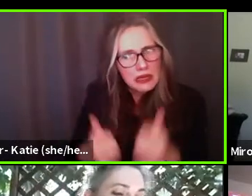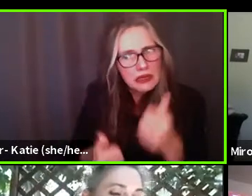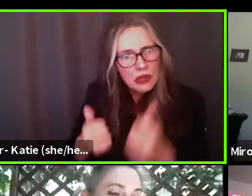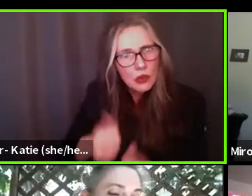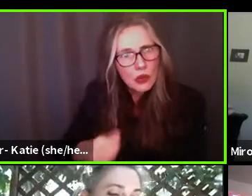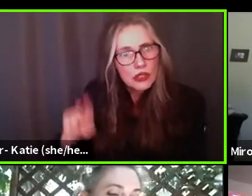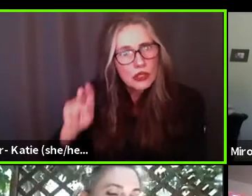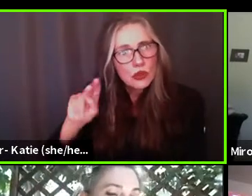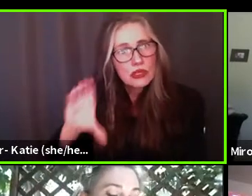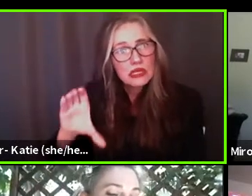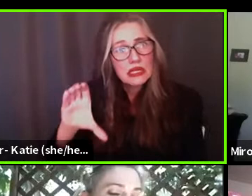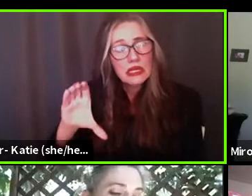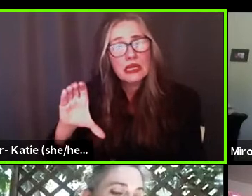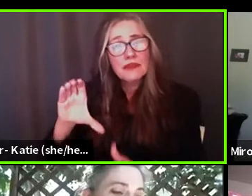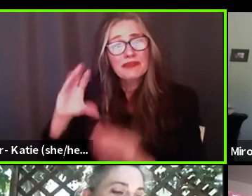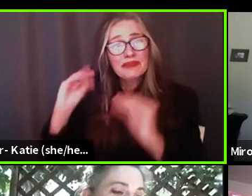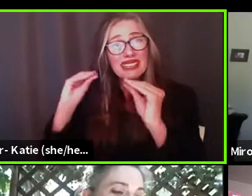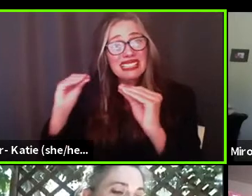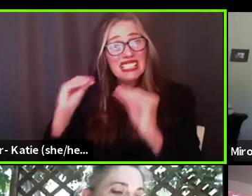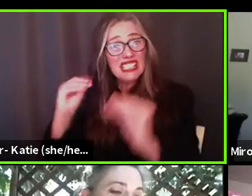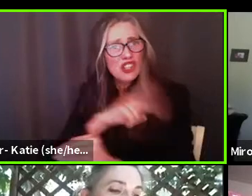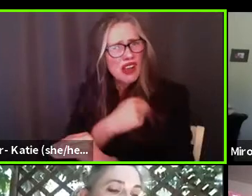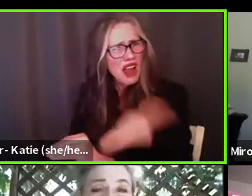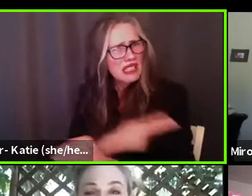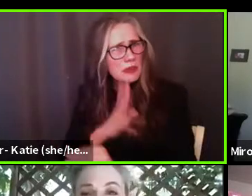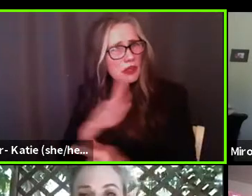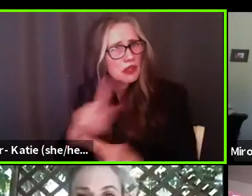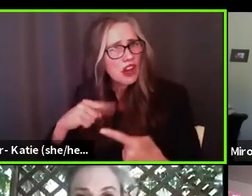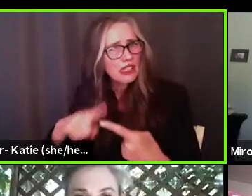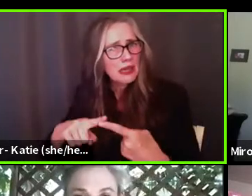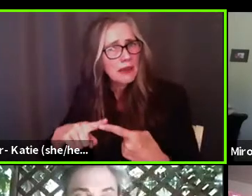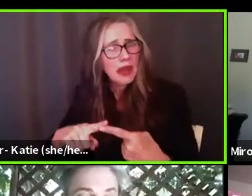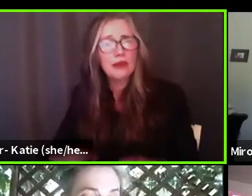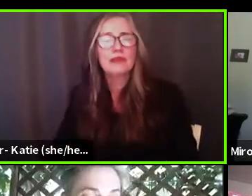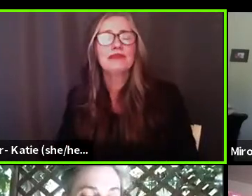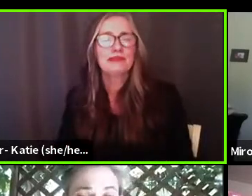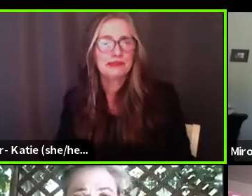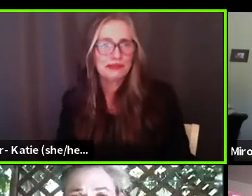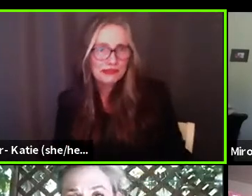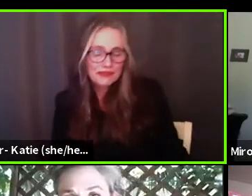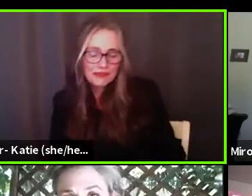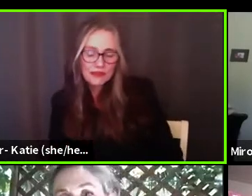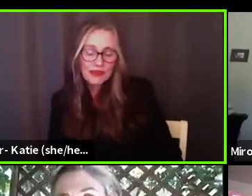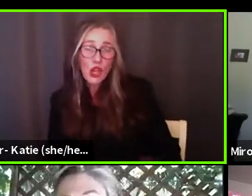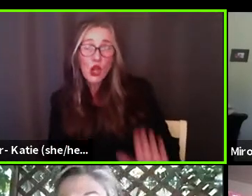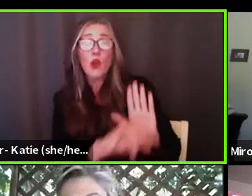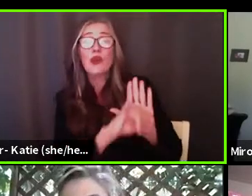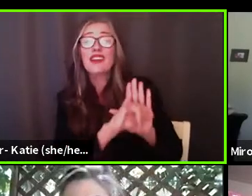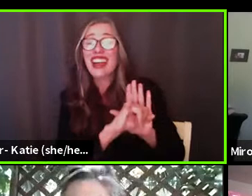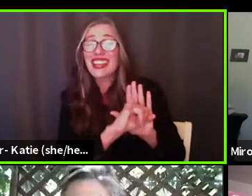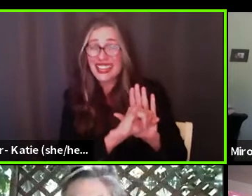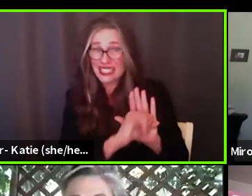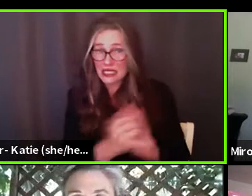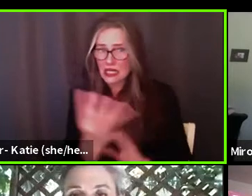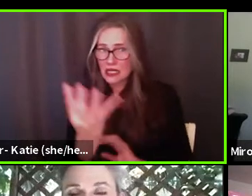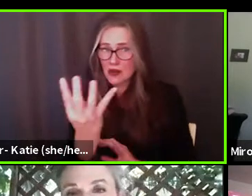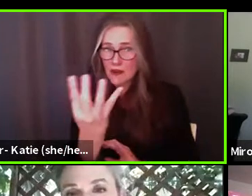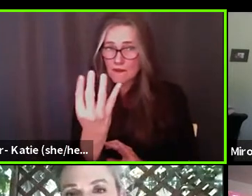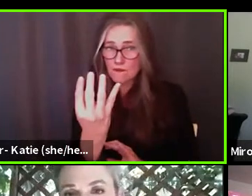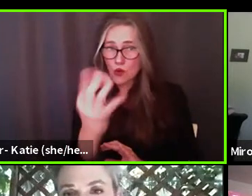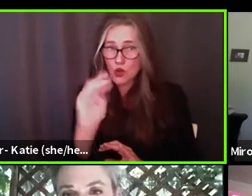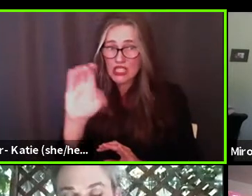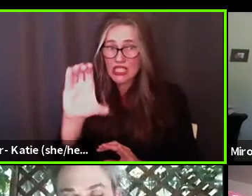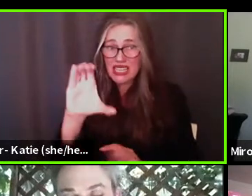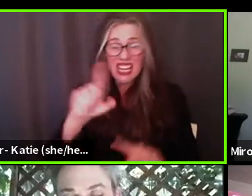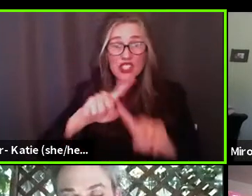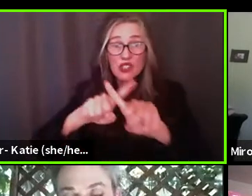the one you were mentioning so the we've identified actually uh 1400 questionable sterilizations which would